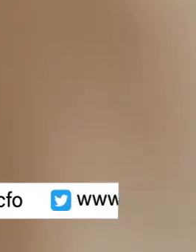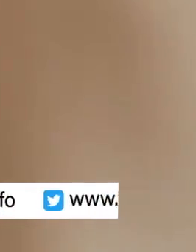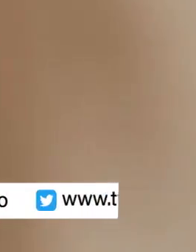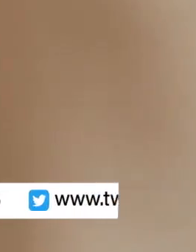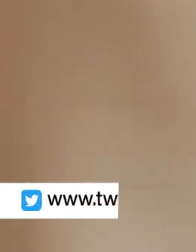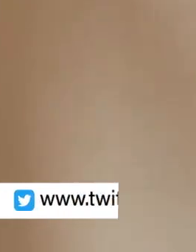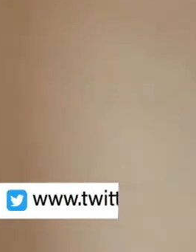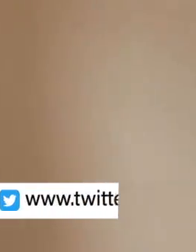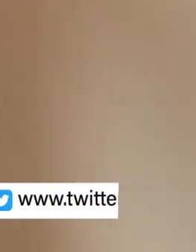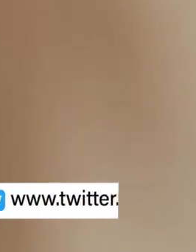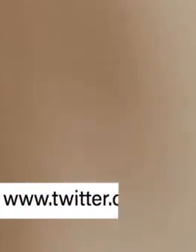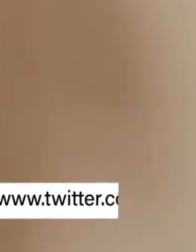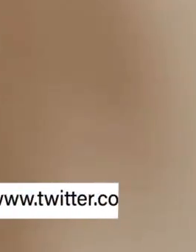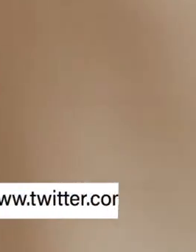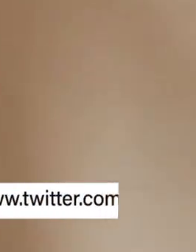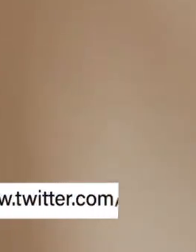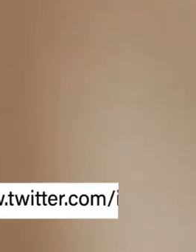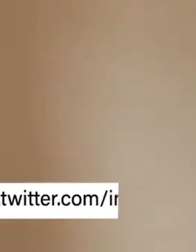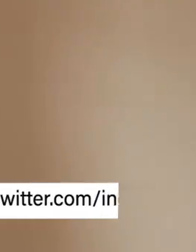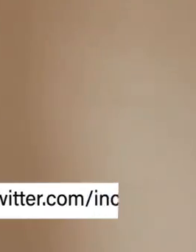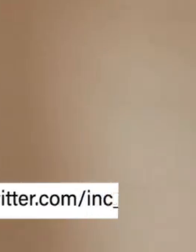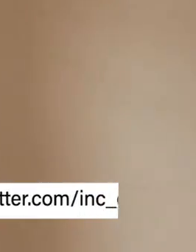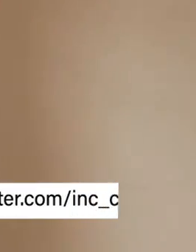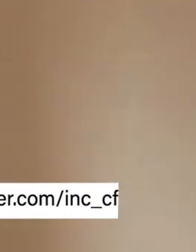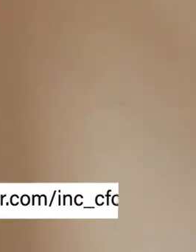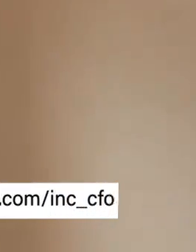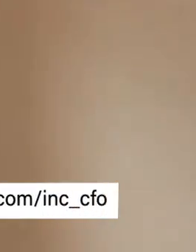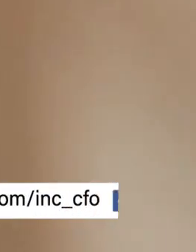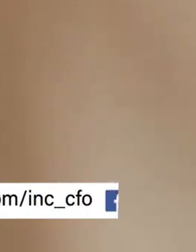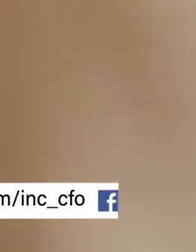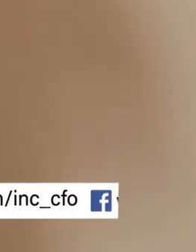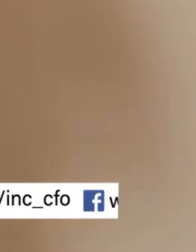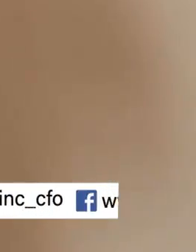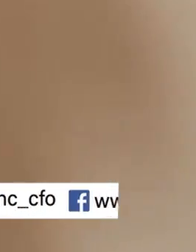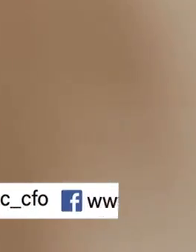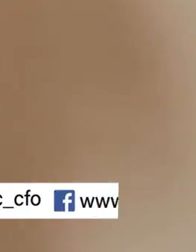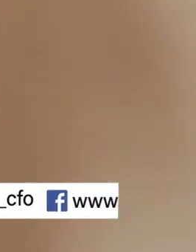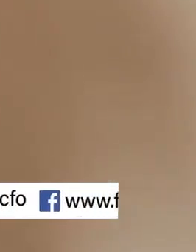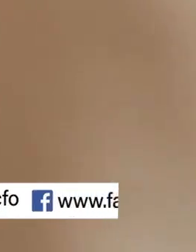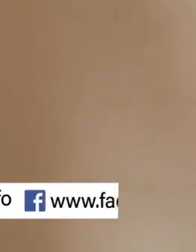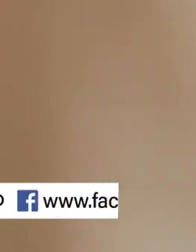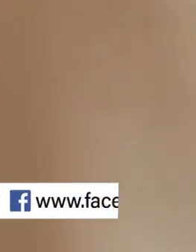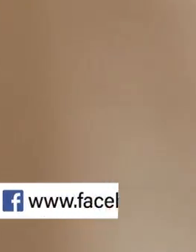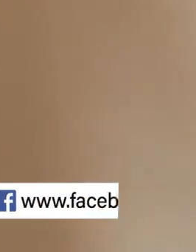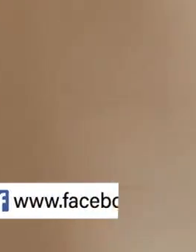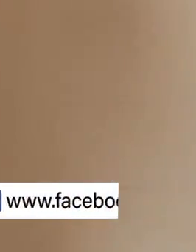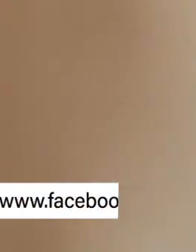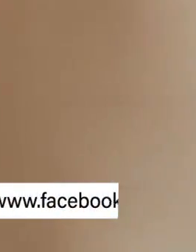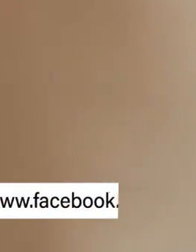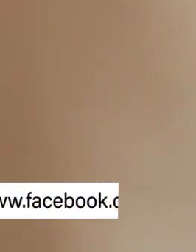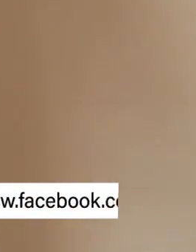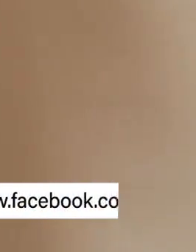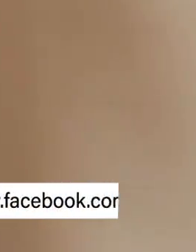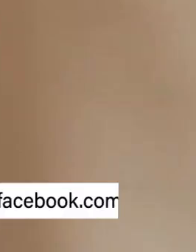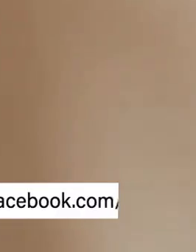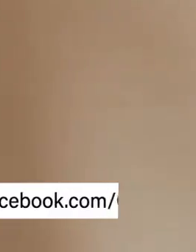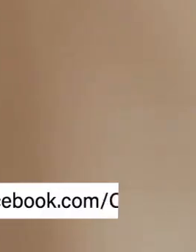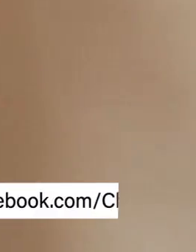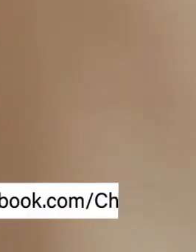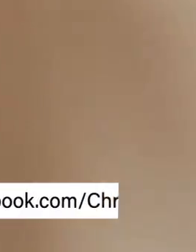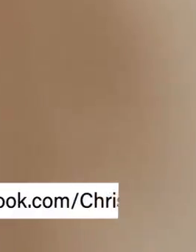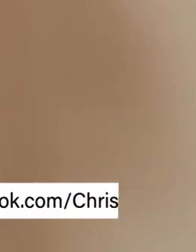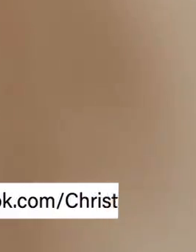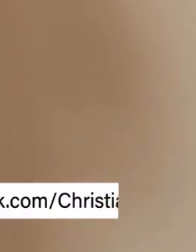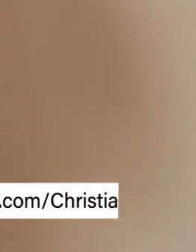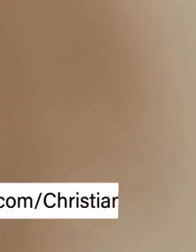who interprets using sign language, I understand the lesson now. Thanks to Brother Eduardo V. Manalo